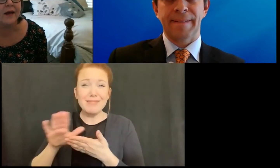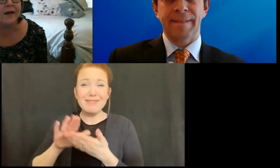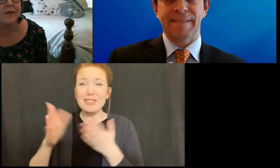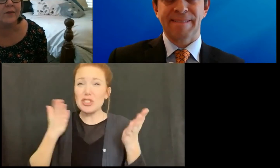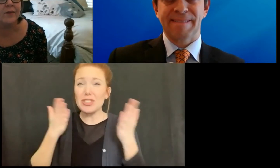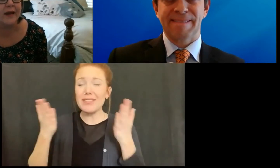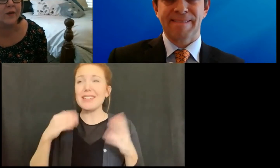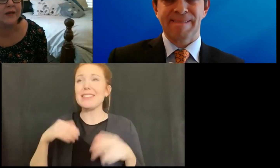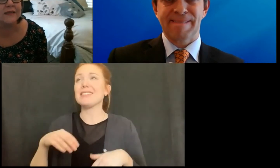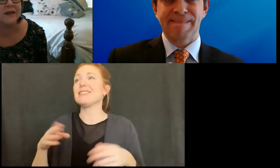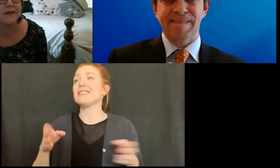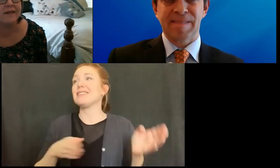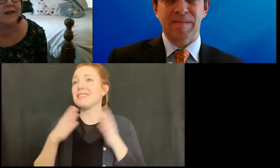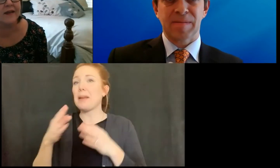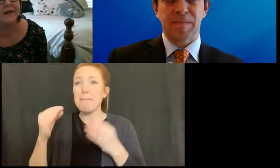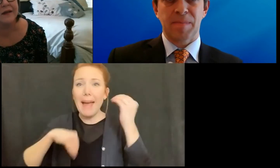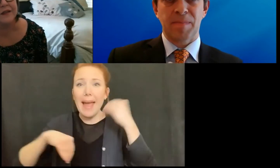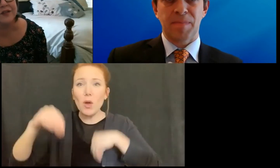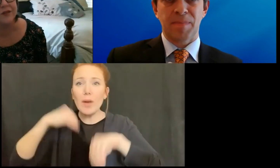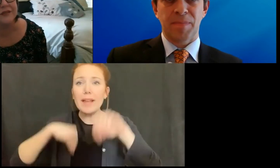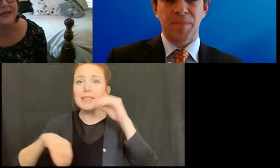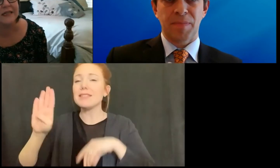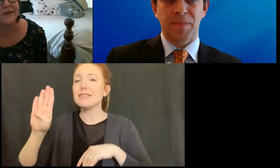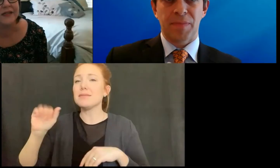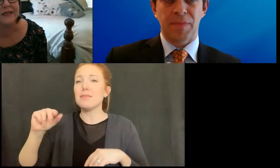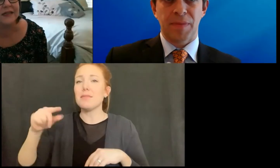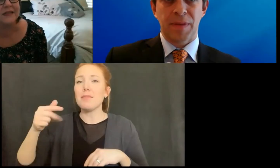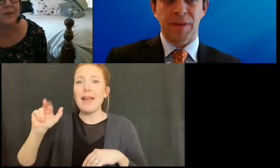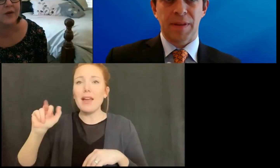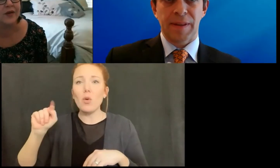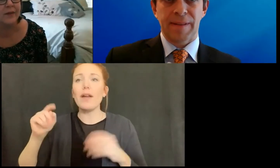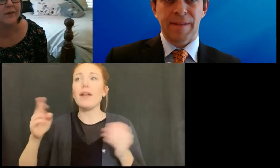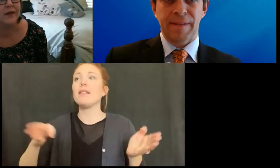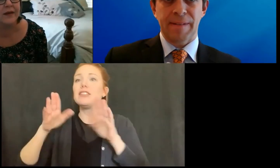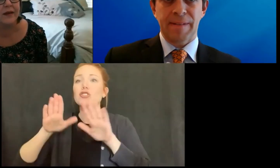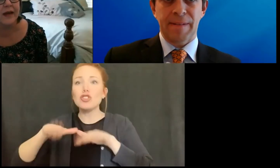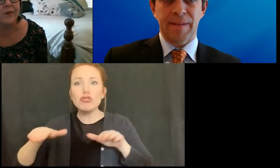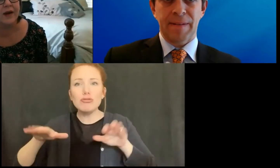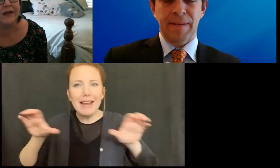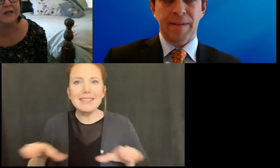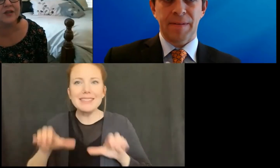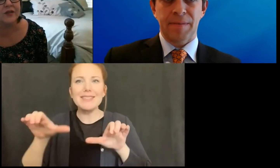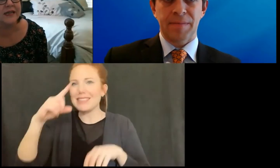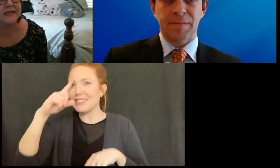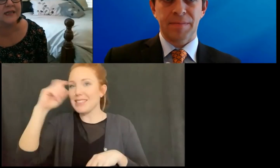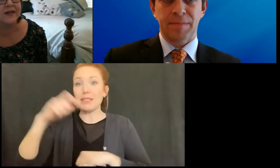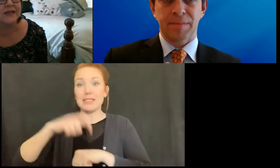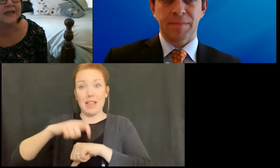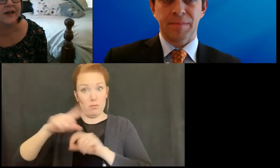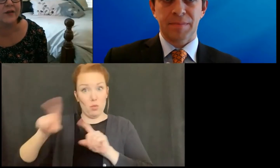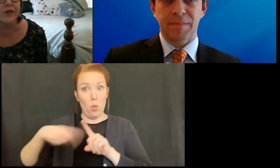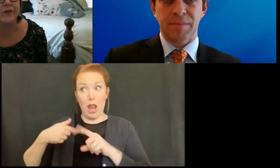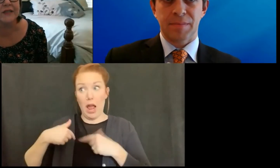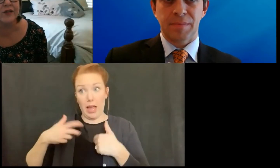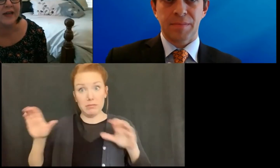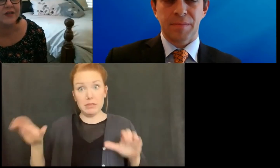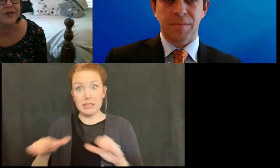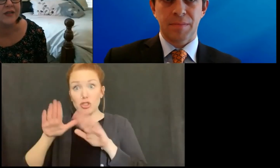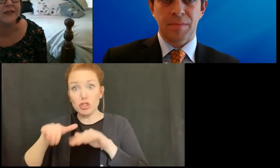and banquets and then children's activities in the summertime. And when I did children's activities, I could